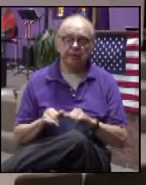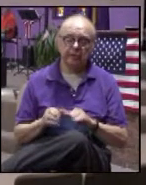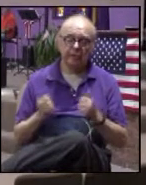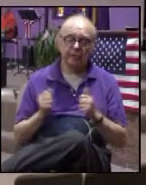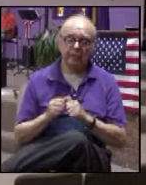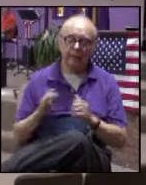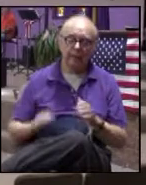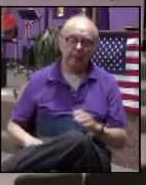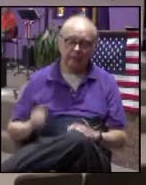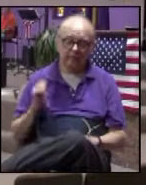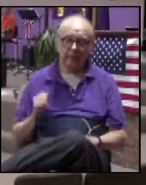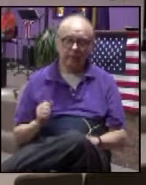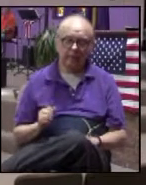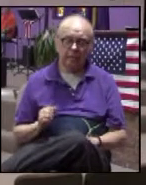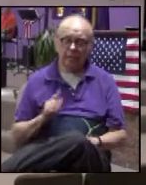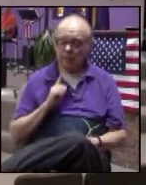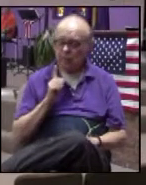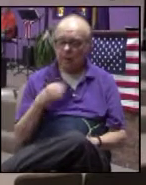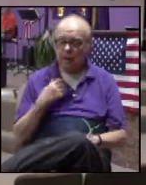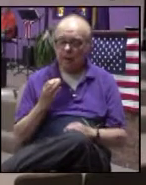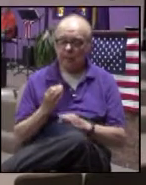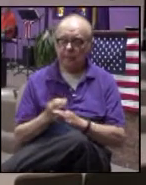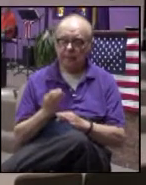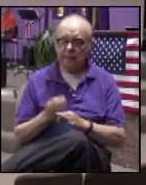That is our faith.